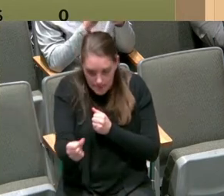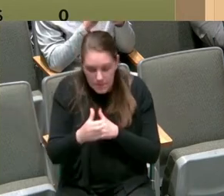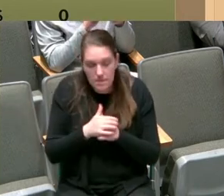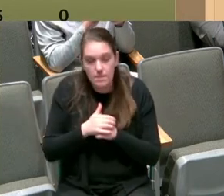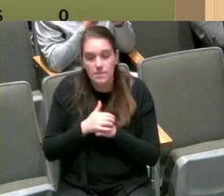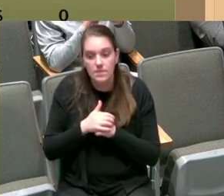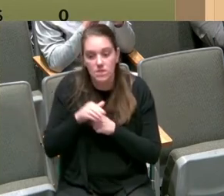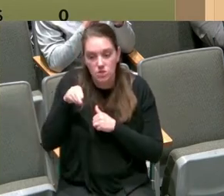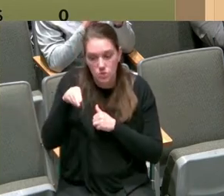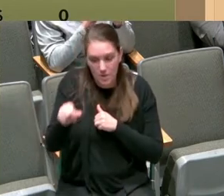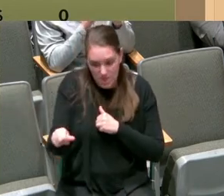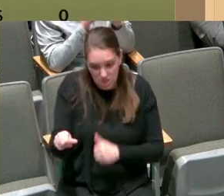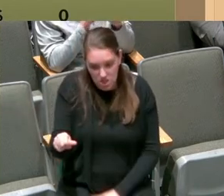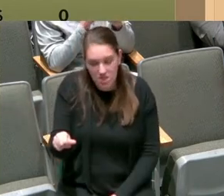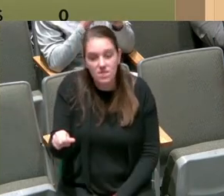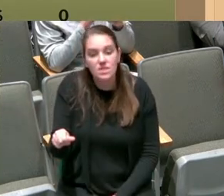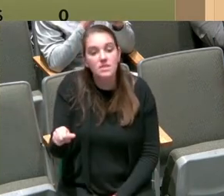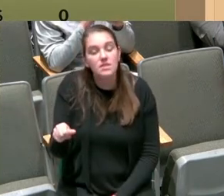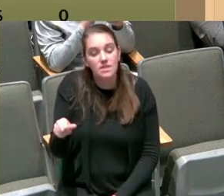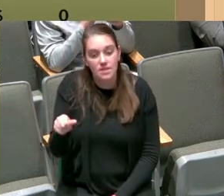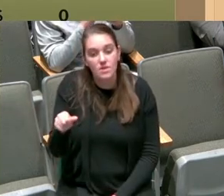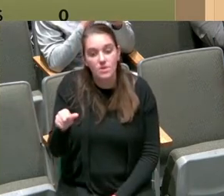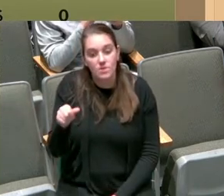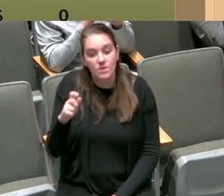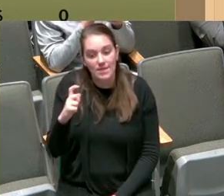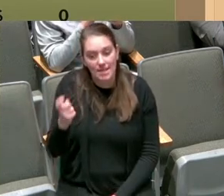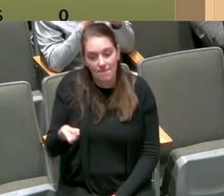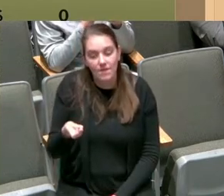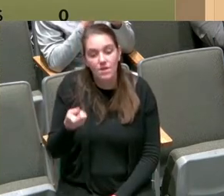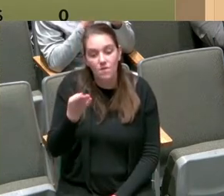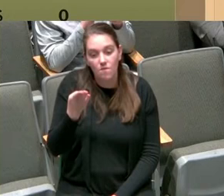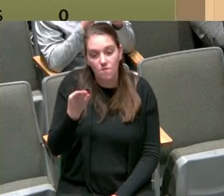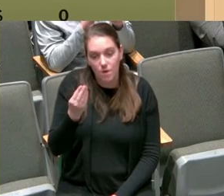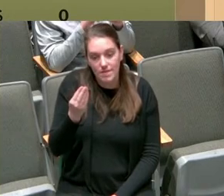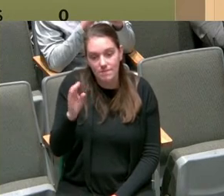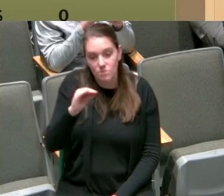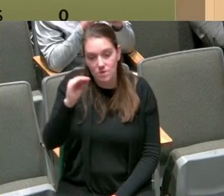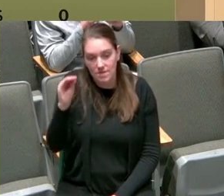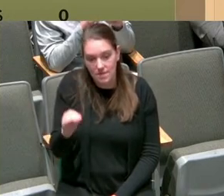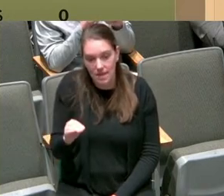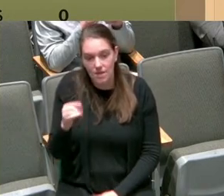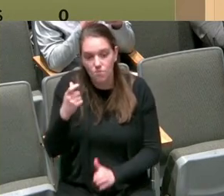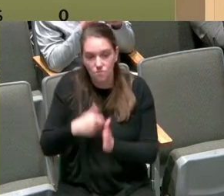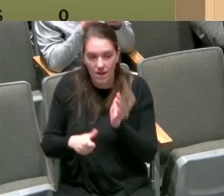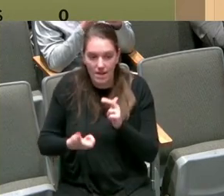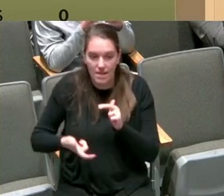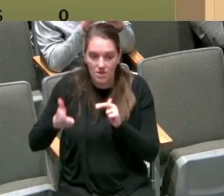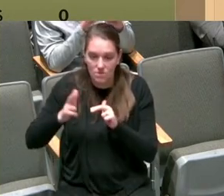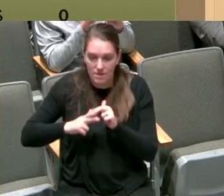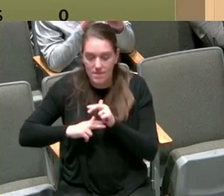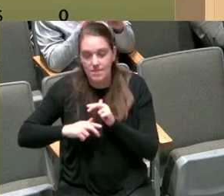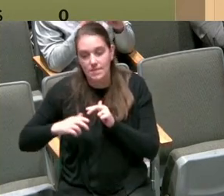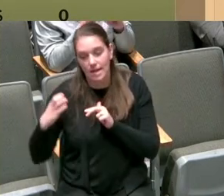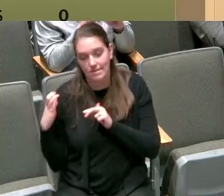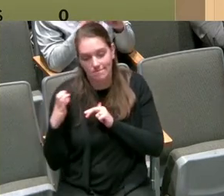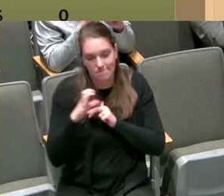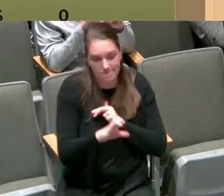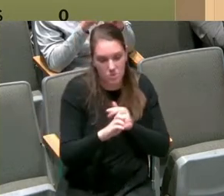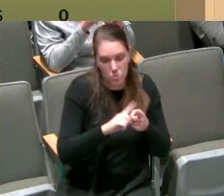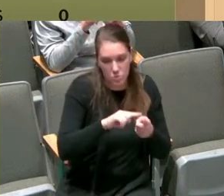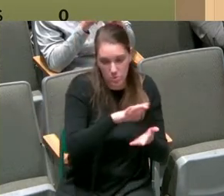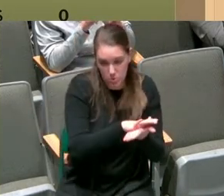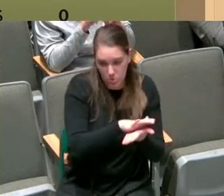tuitions were granted a 14 rate increase that is passed on to the schools